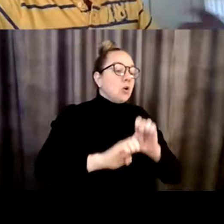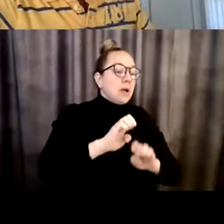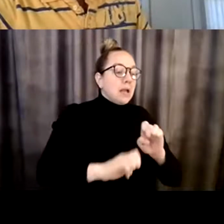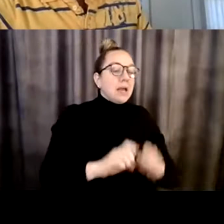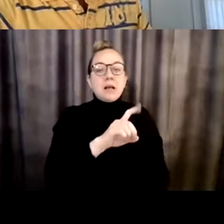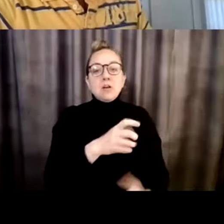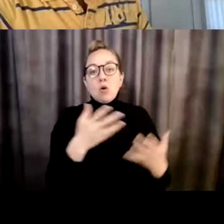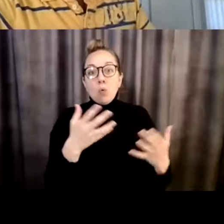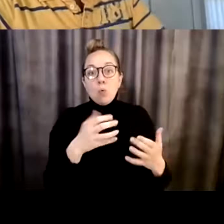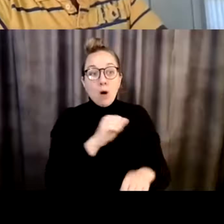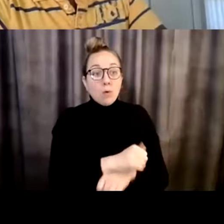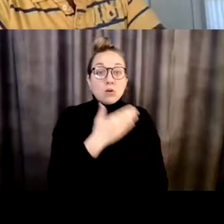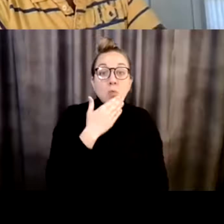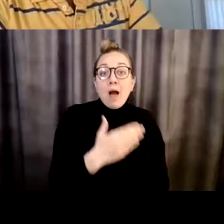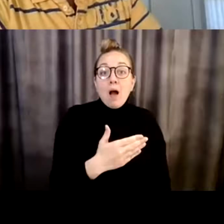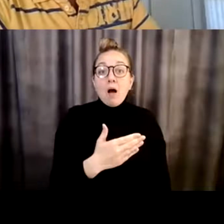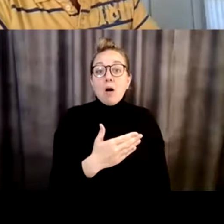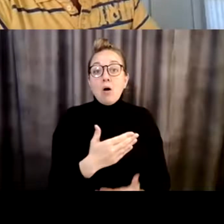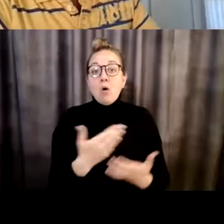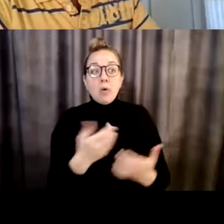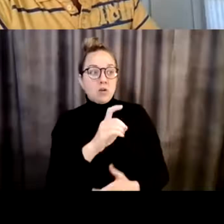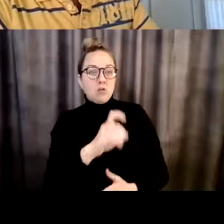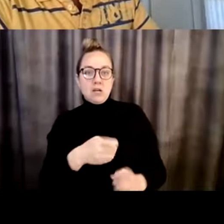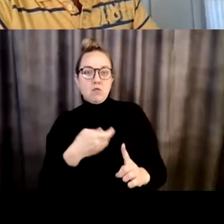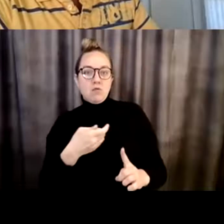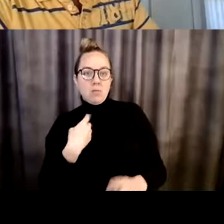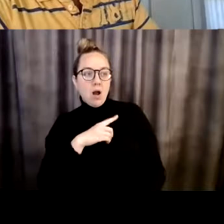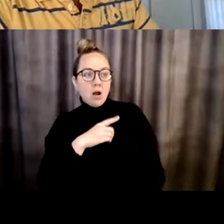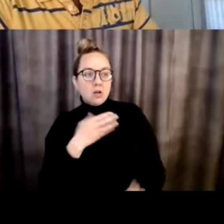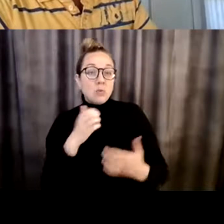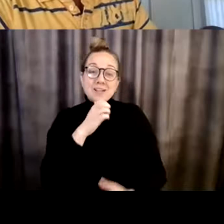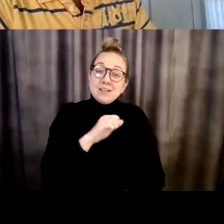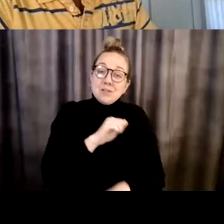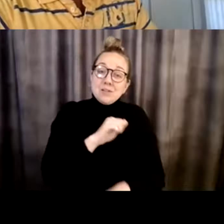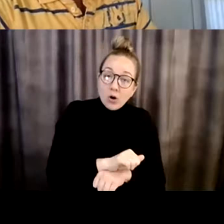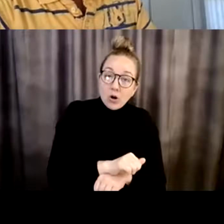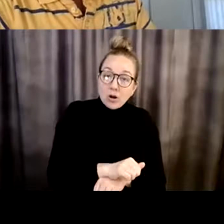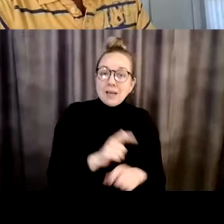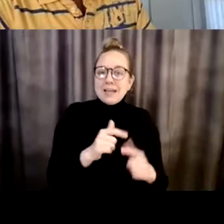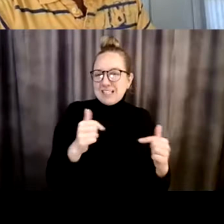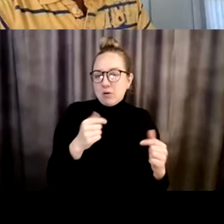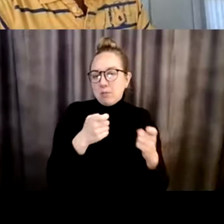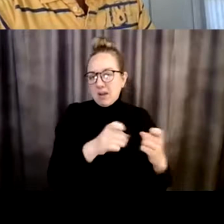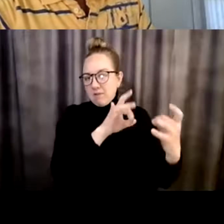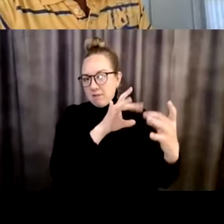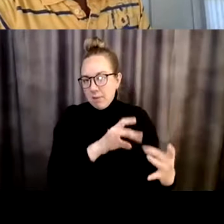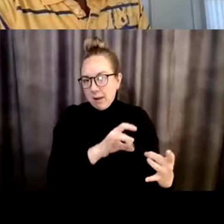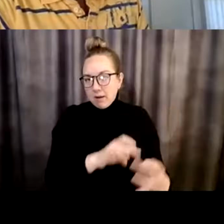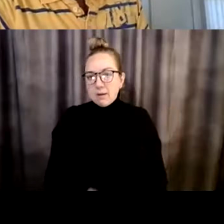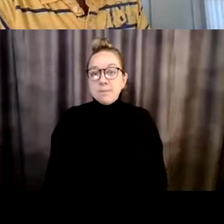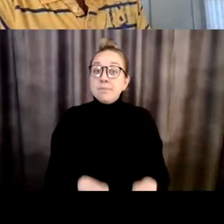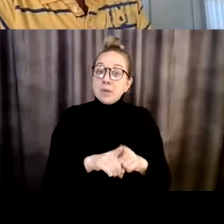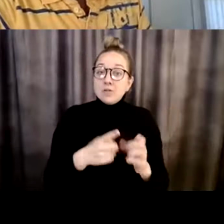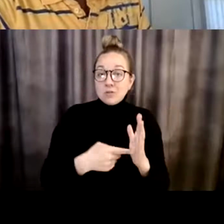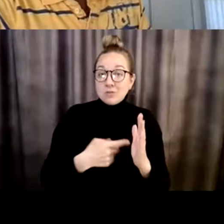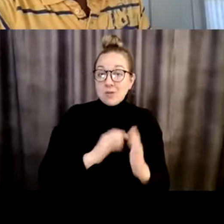In addition to that, we also had staffing where we would have our team come in directly just to run recesses.